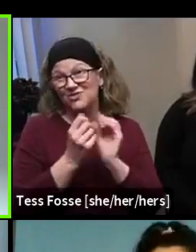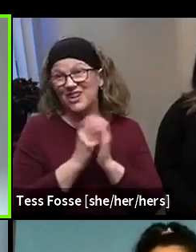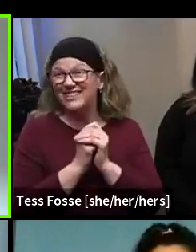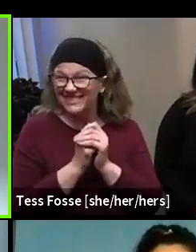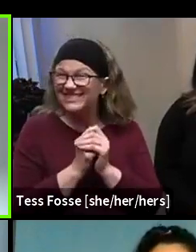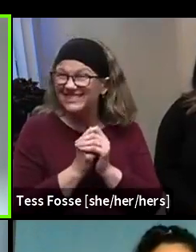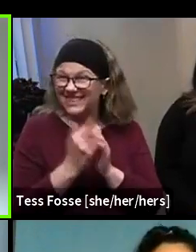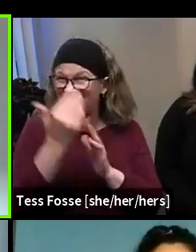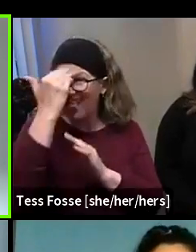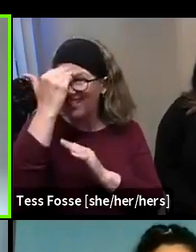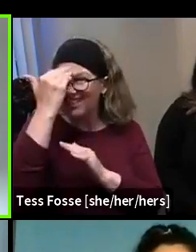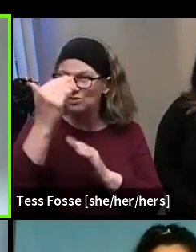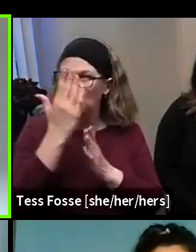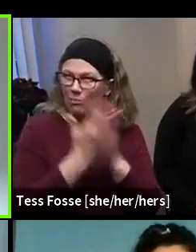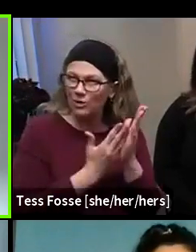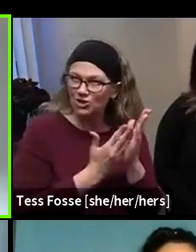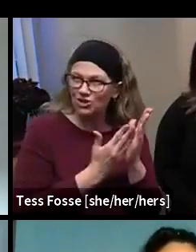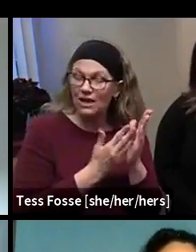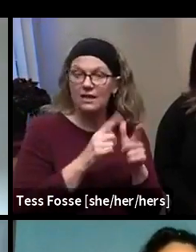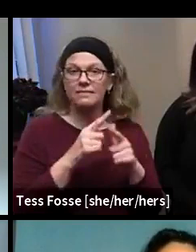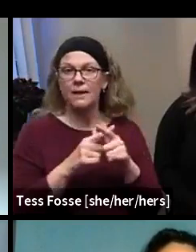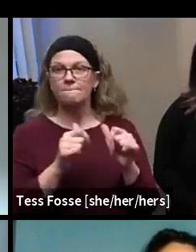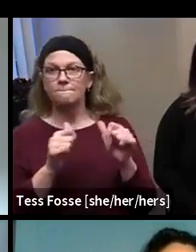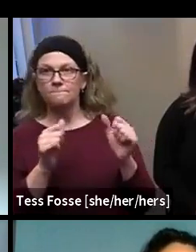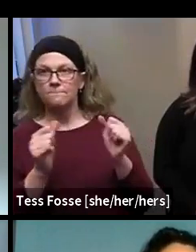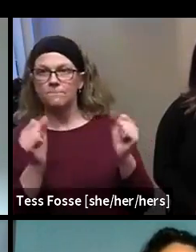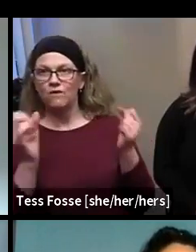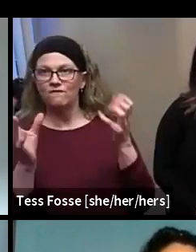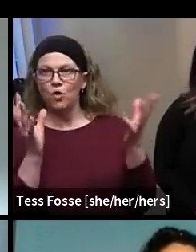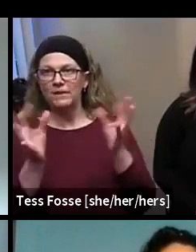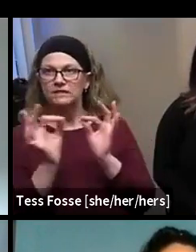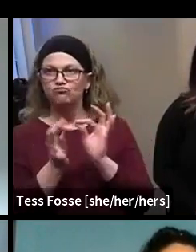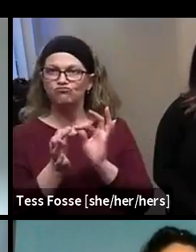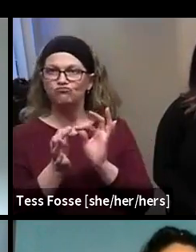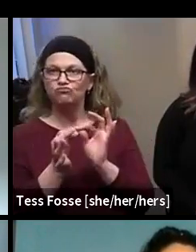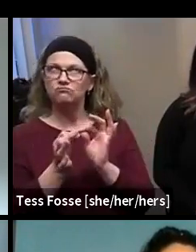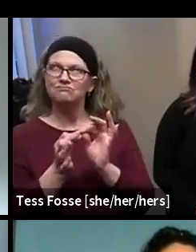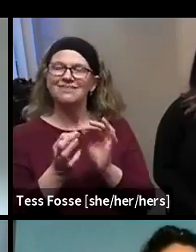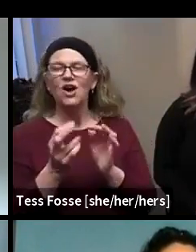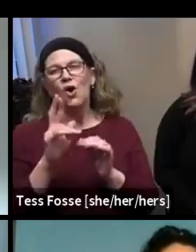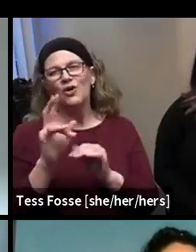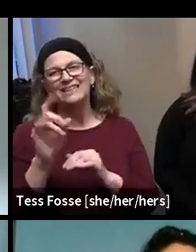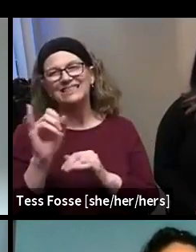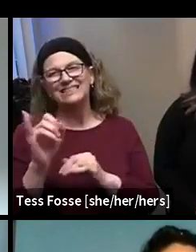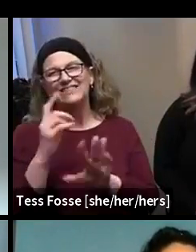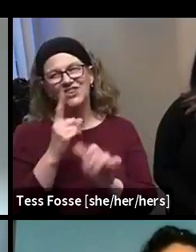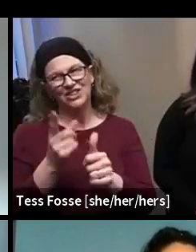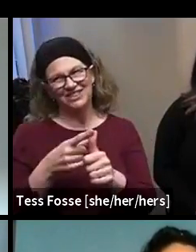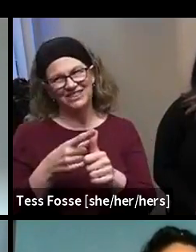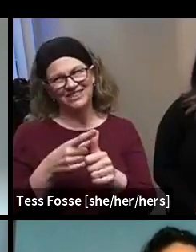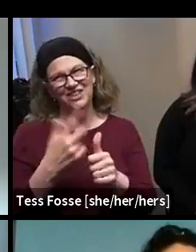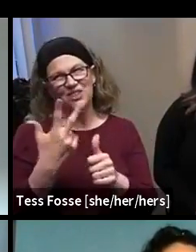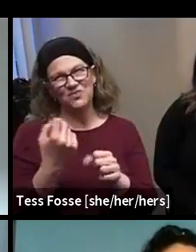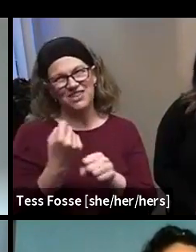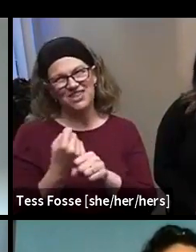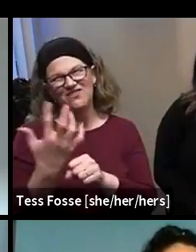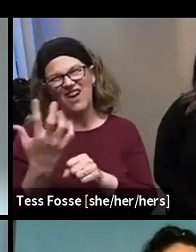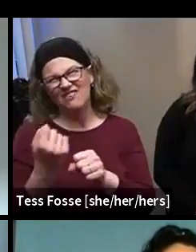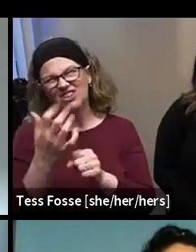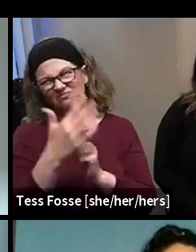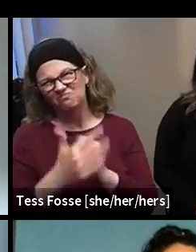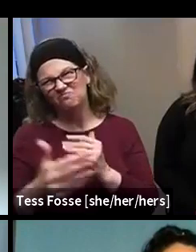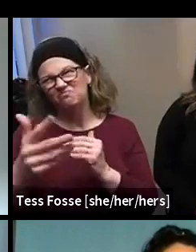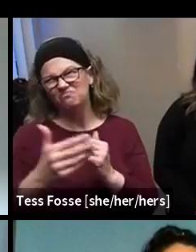knowledge exam. And then the performance exam, RID says you need about 3 to 5 years of work experience in order to